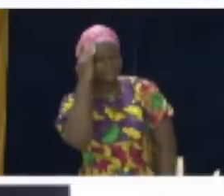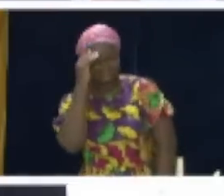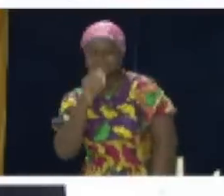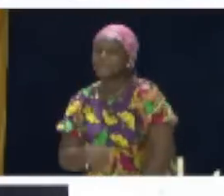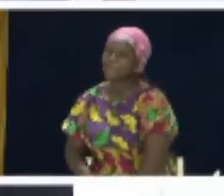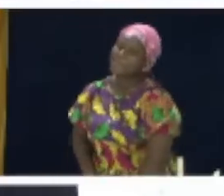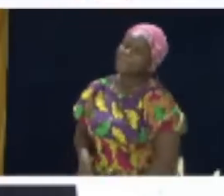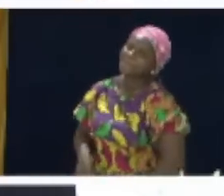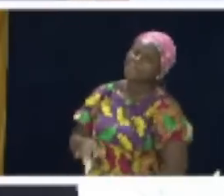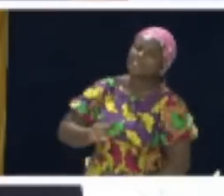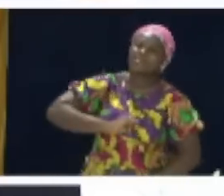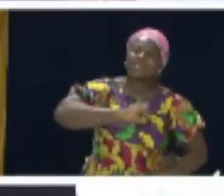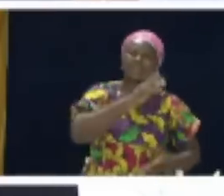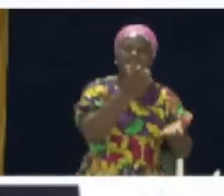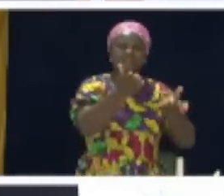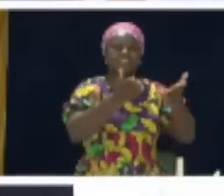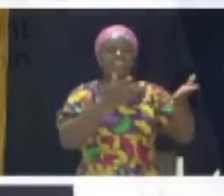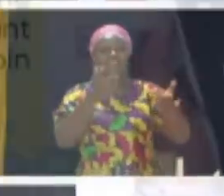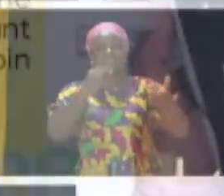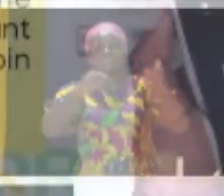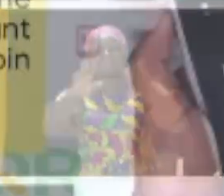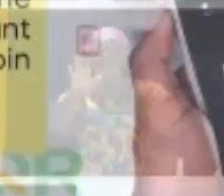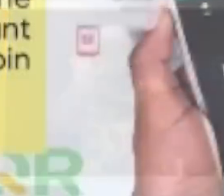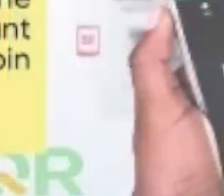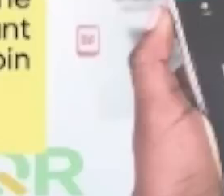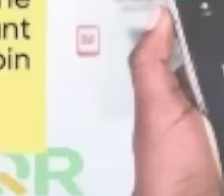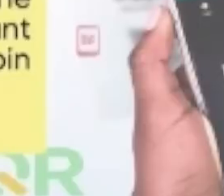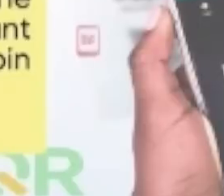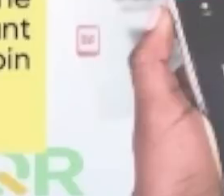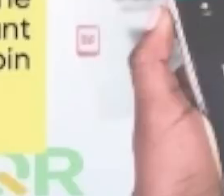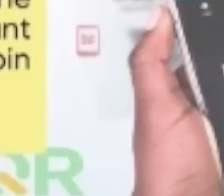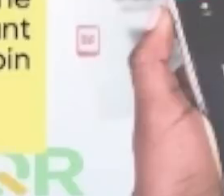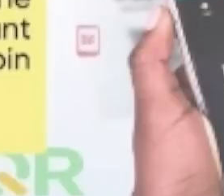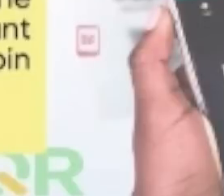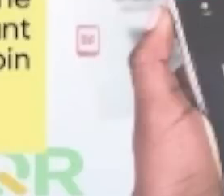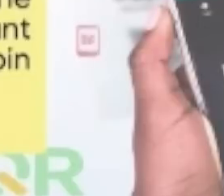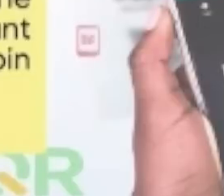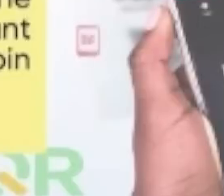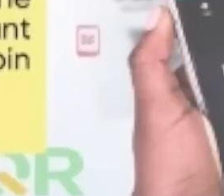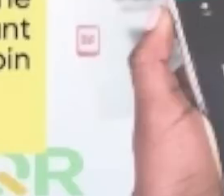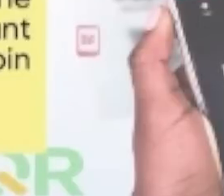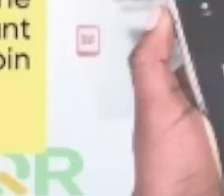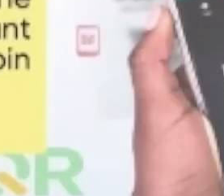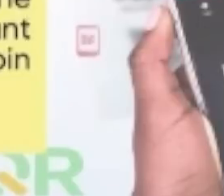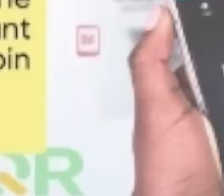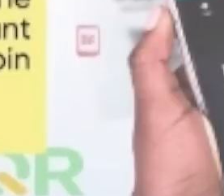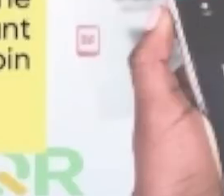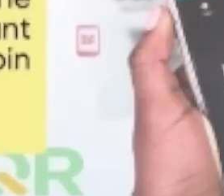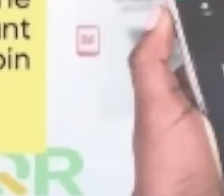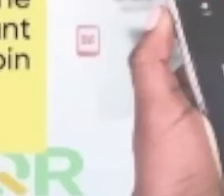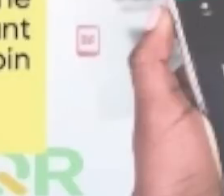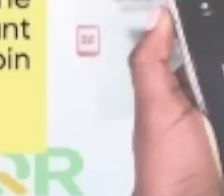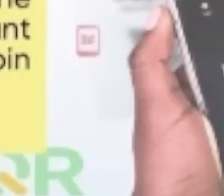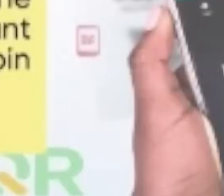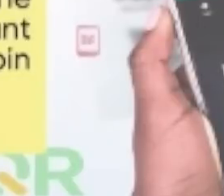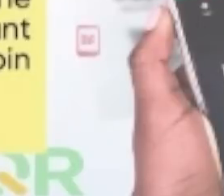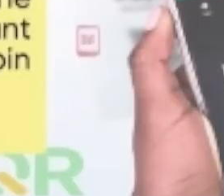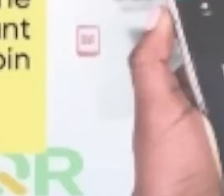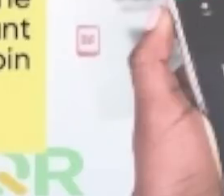know. I'm serving the God of miracles. I